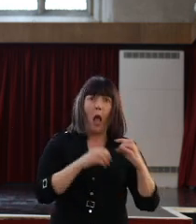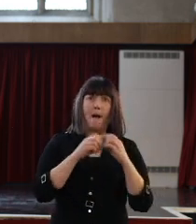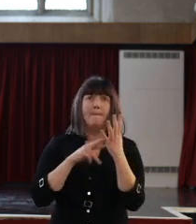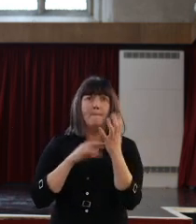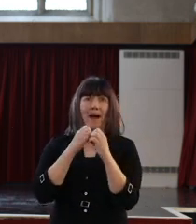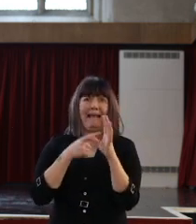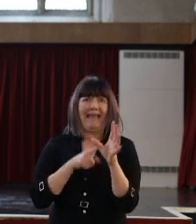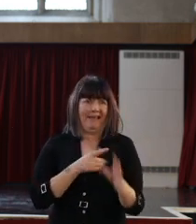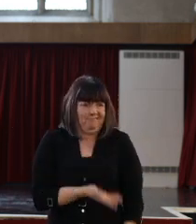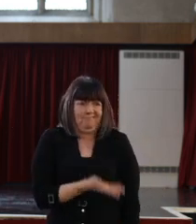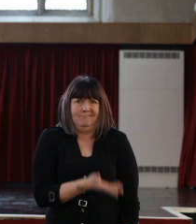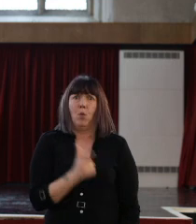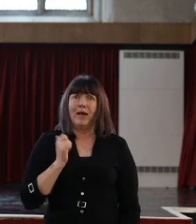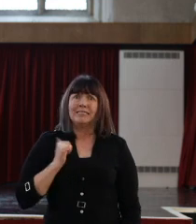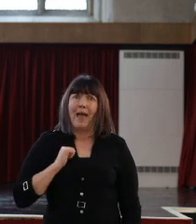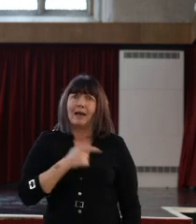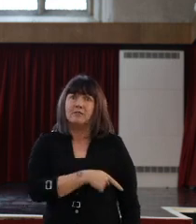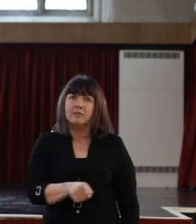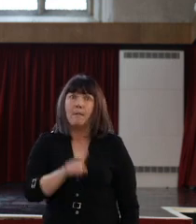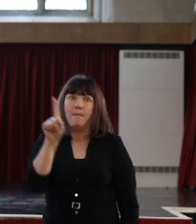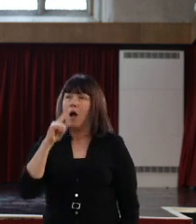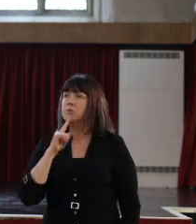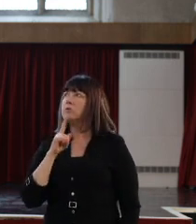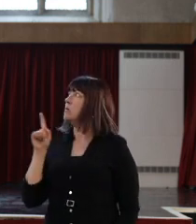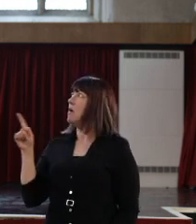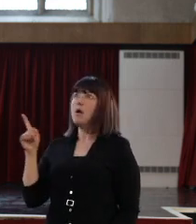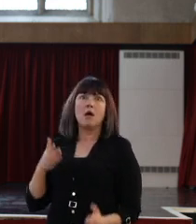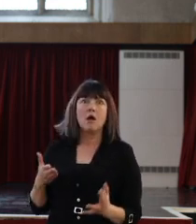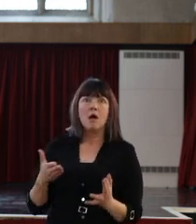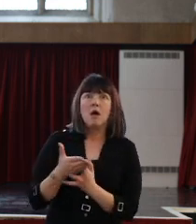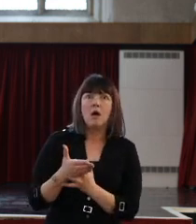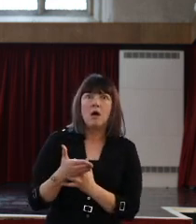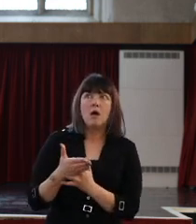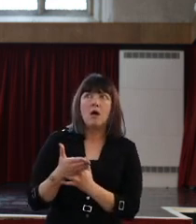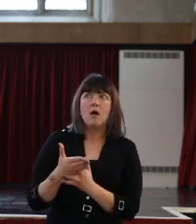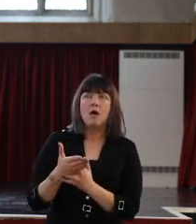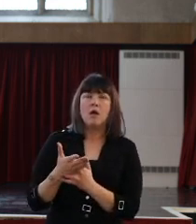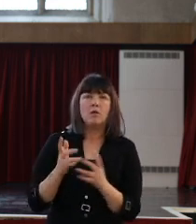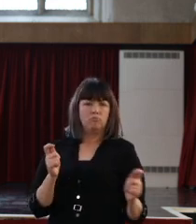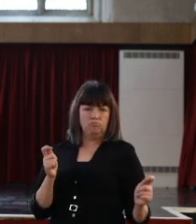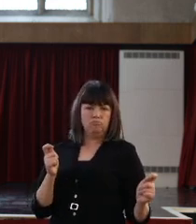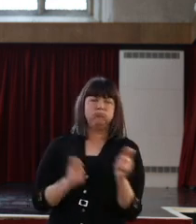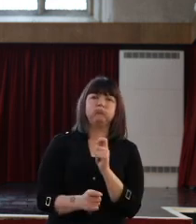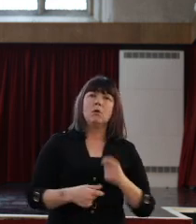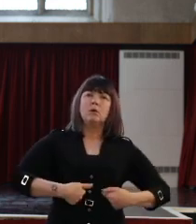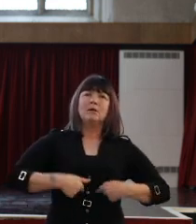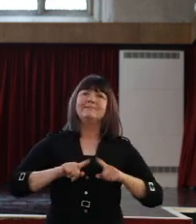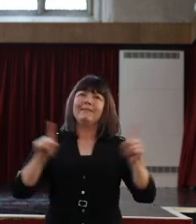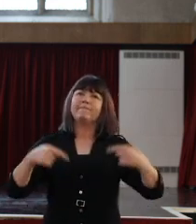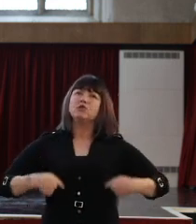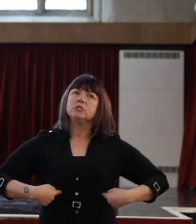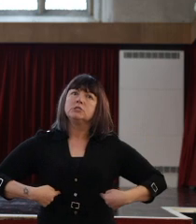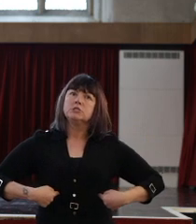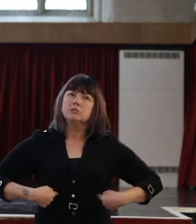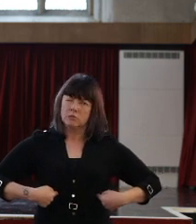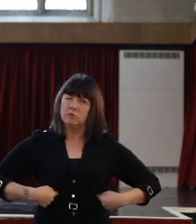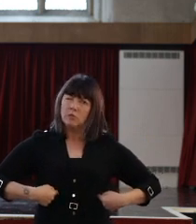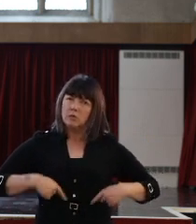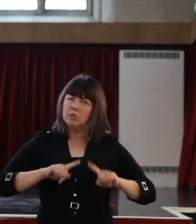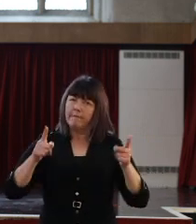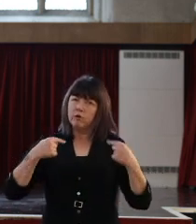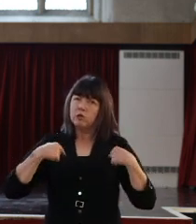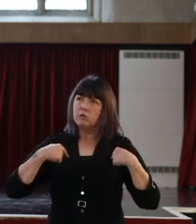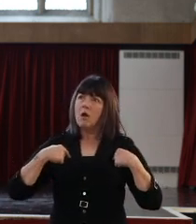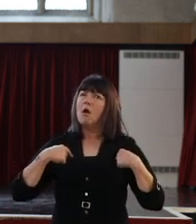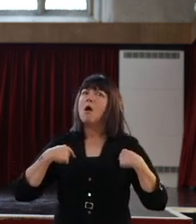these rooms, I found my voice. I could be loud and confident. And I also started to find my body. I